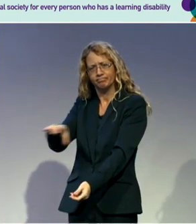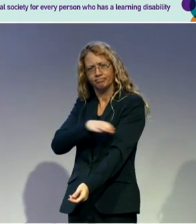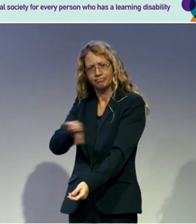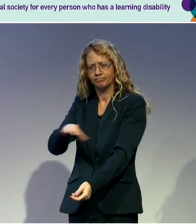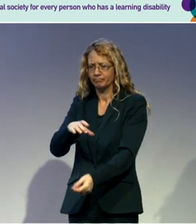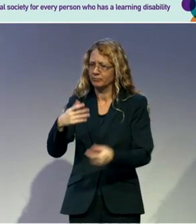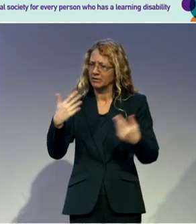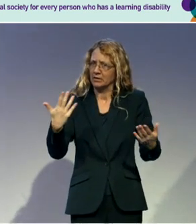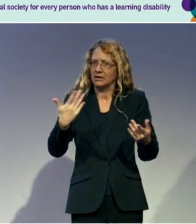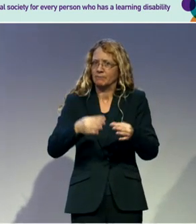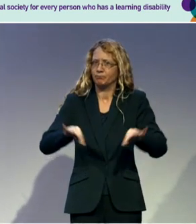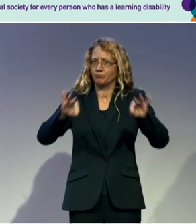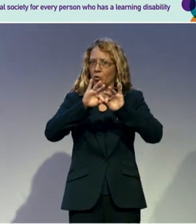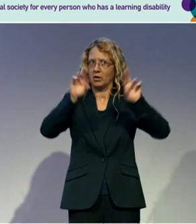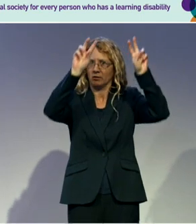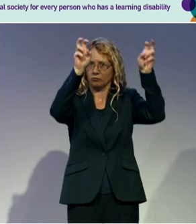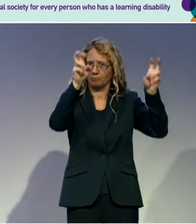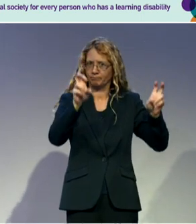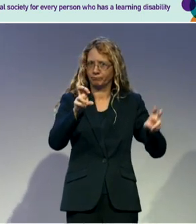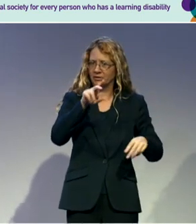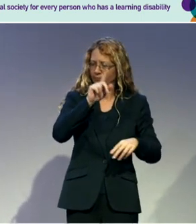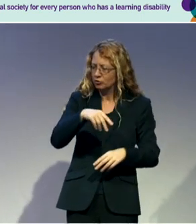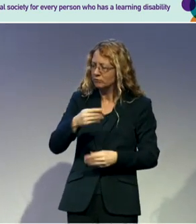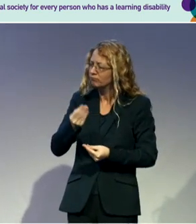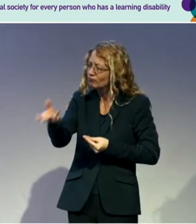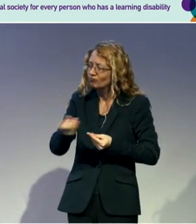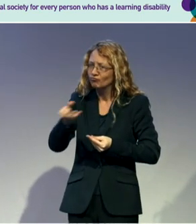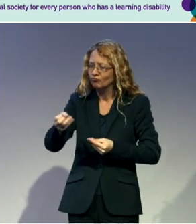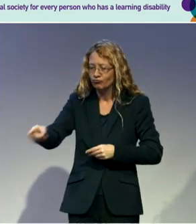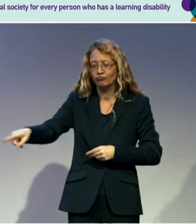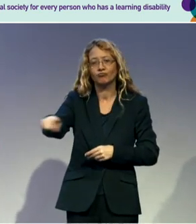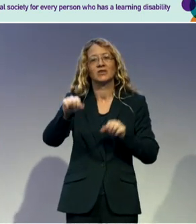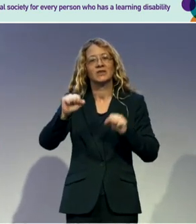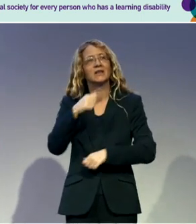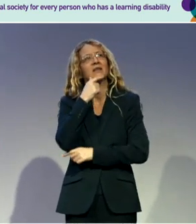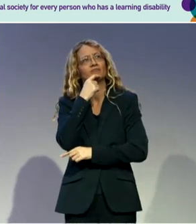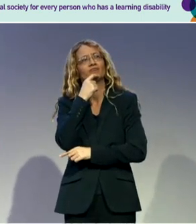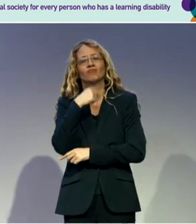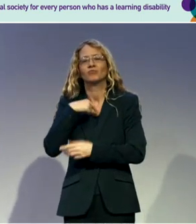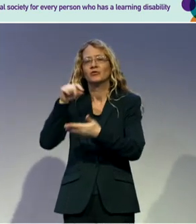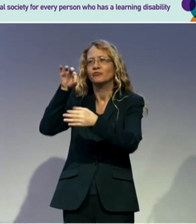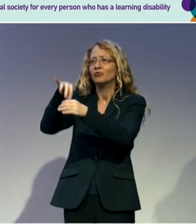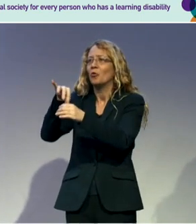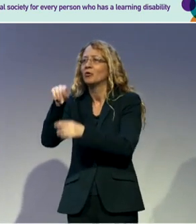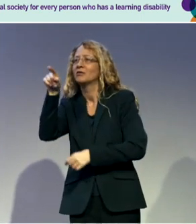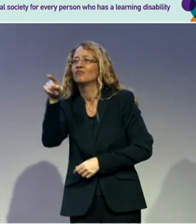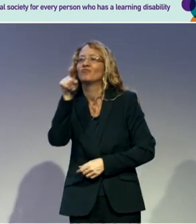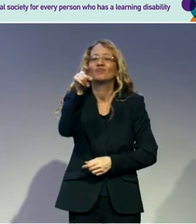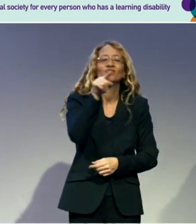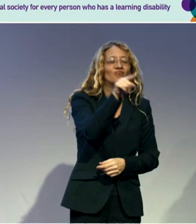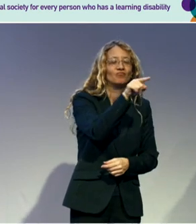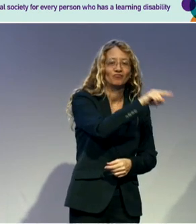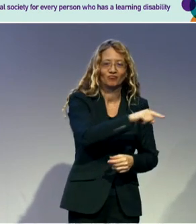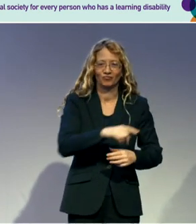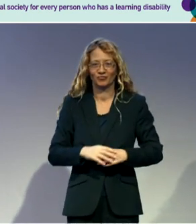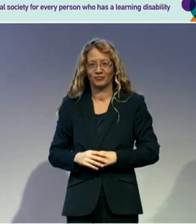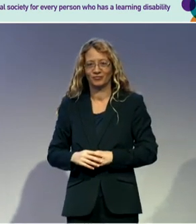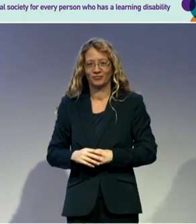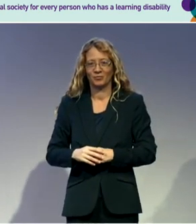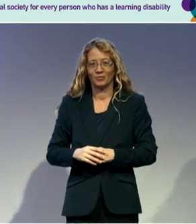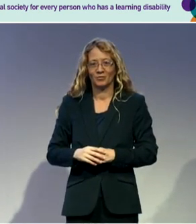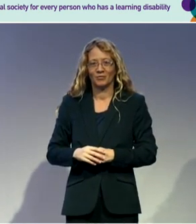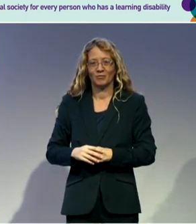choices about who gets their vote, and ultimately to increase the number of people who have learning disabilities